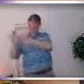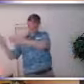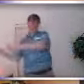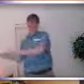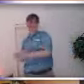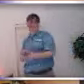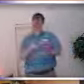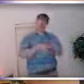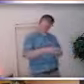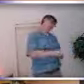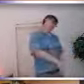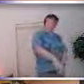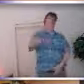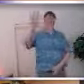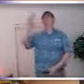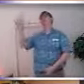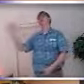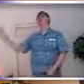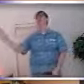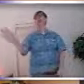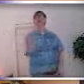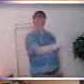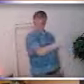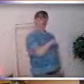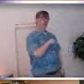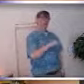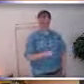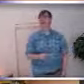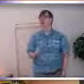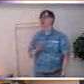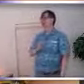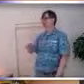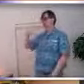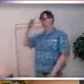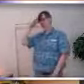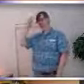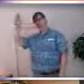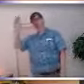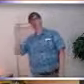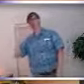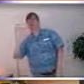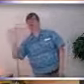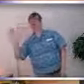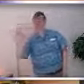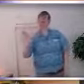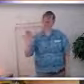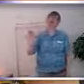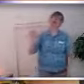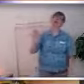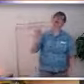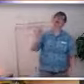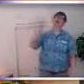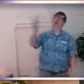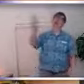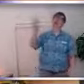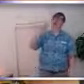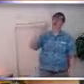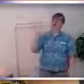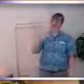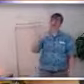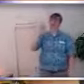that four are we. And I tend to think that you're probably three or